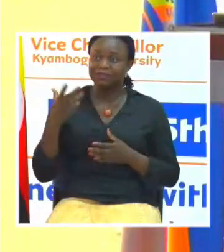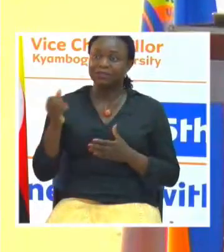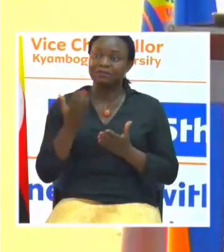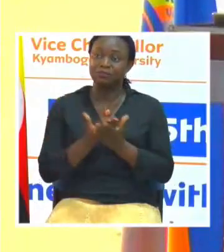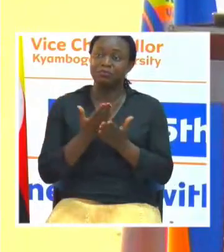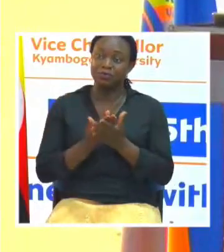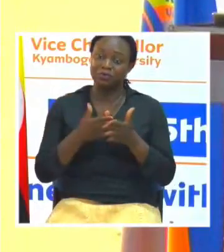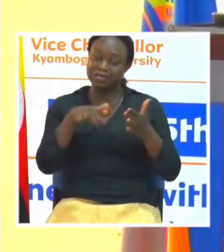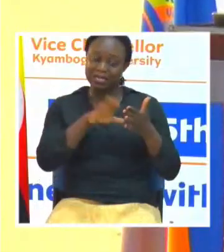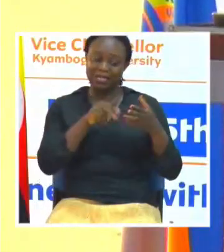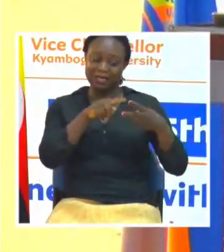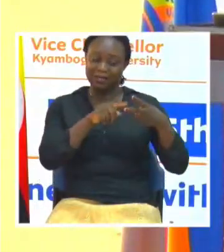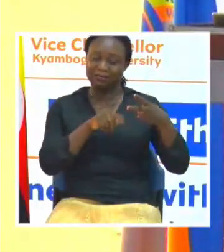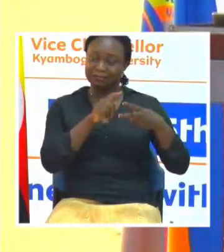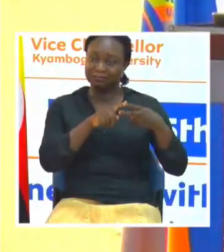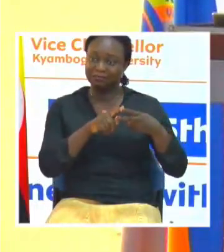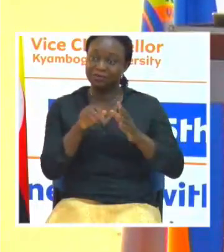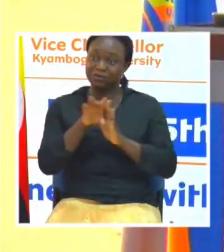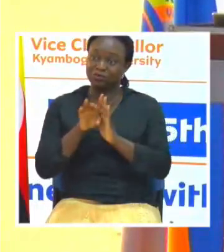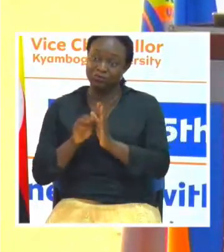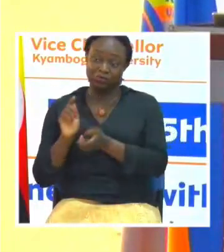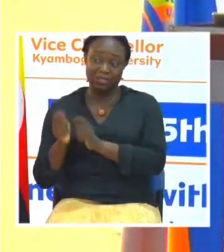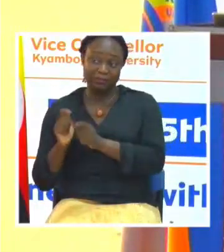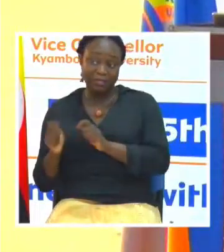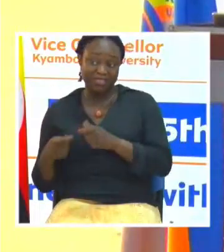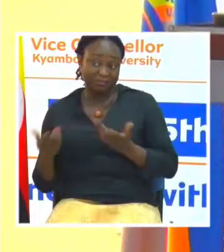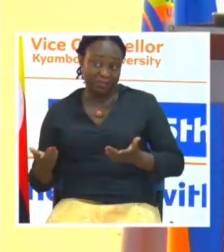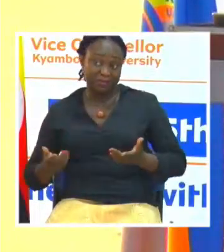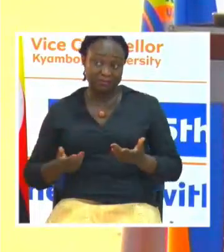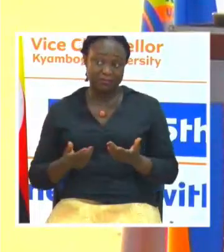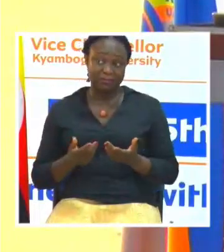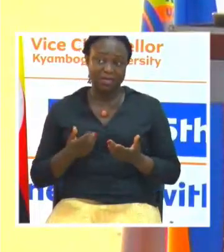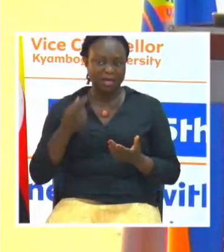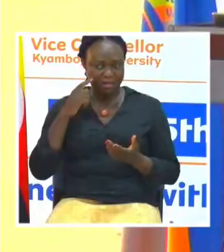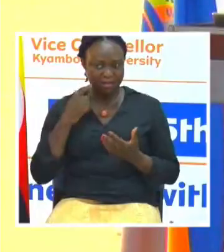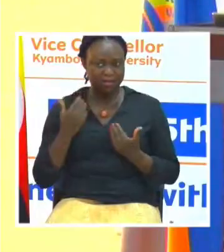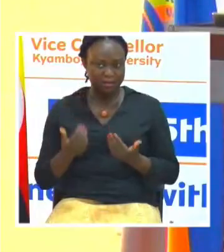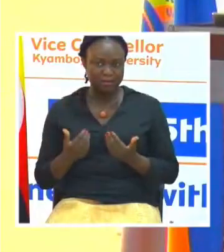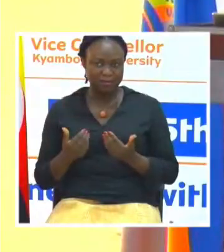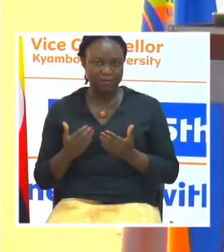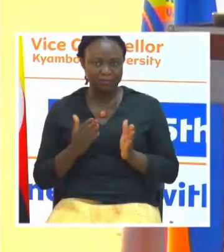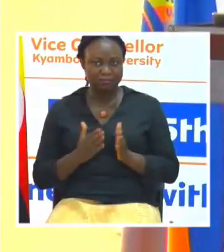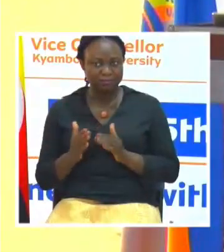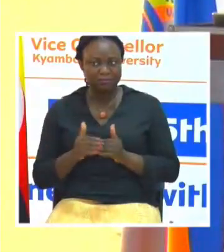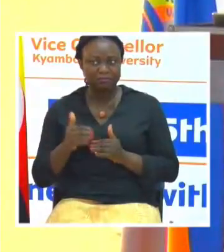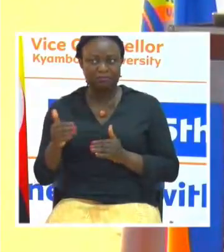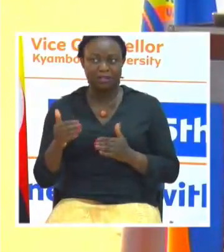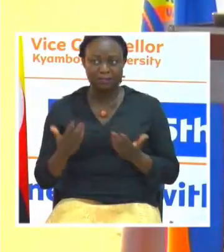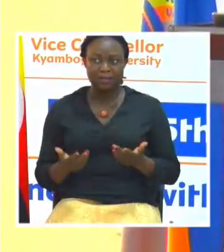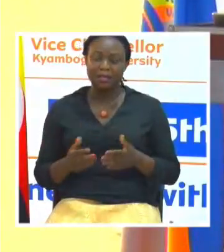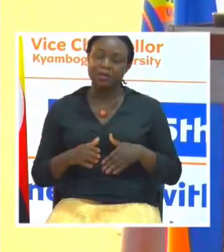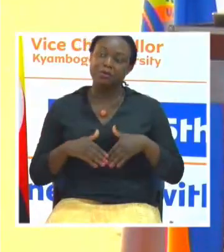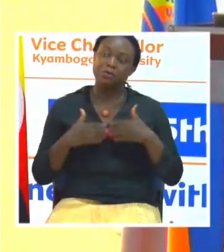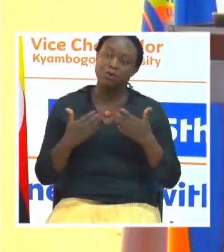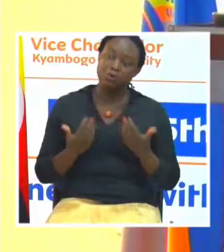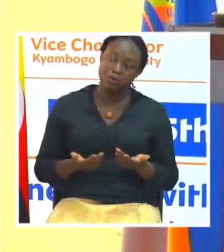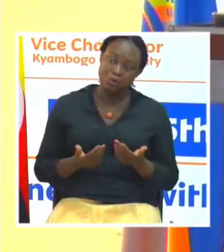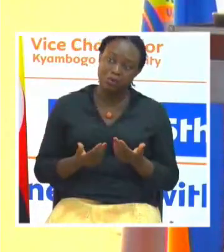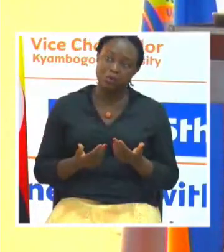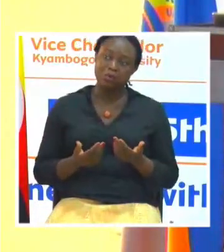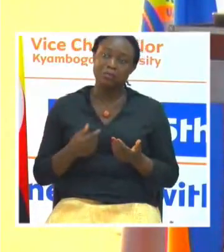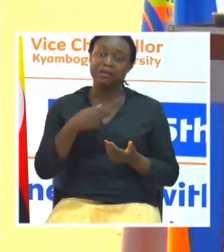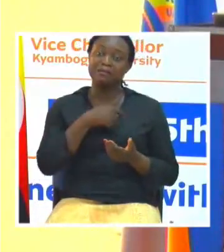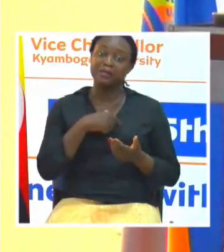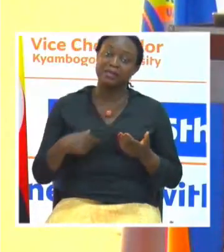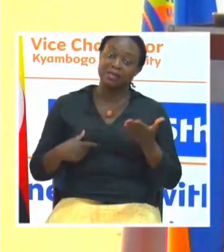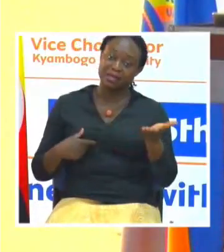areas, either constitution amendment, which I think is something that is in place, and or the intuition of the guild,